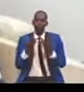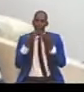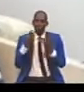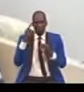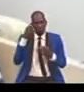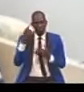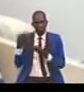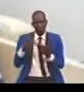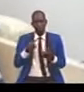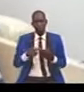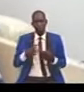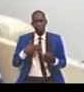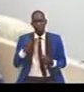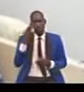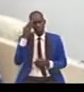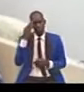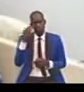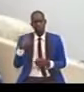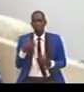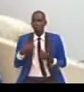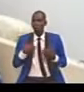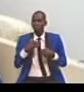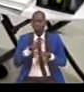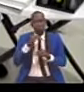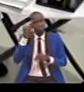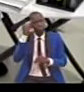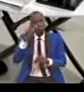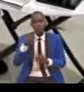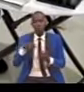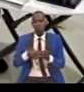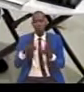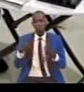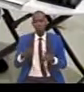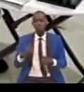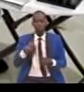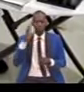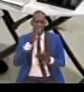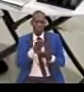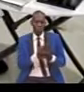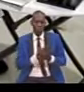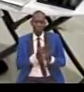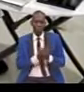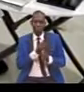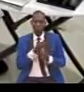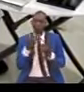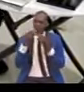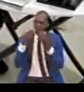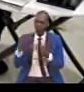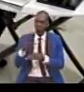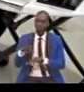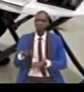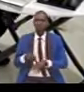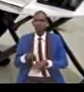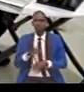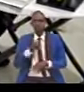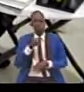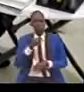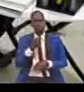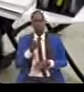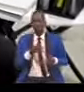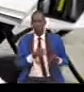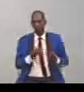to our attention. We had no idea it was happening. We'll have a chat with him. Okay. Thank you. James, let's